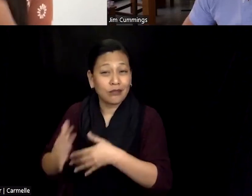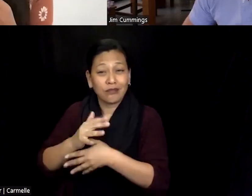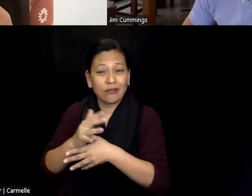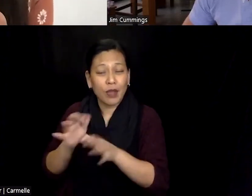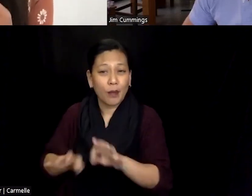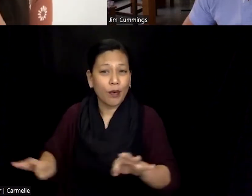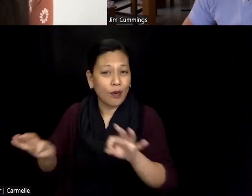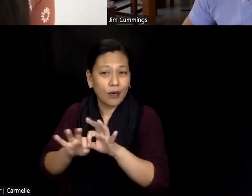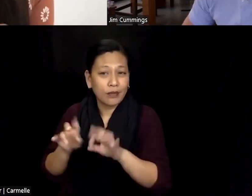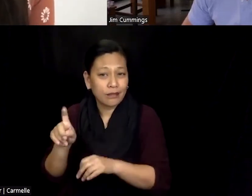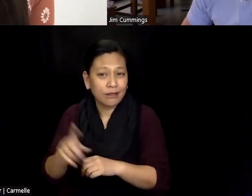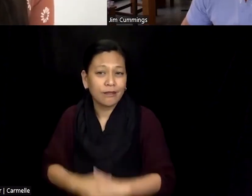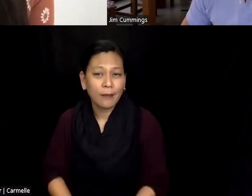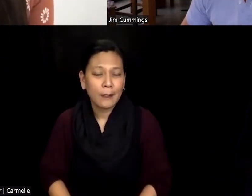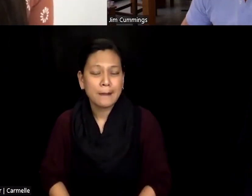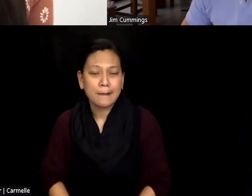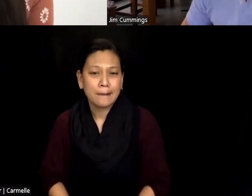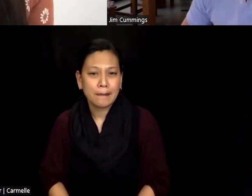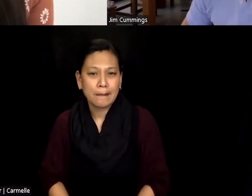flesh out?